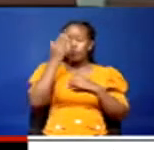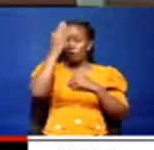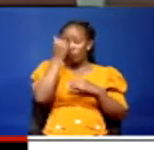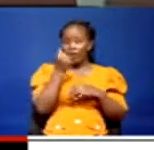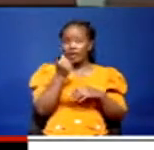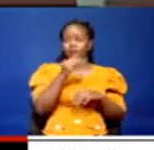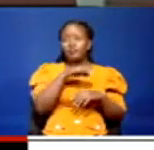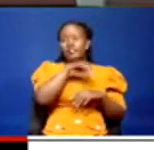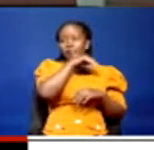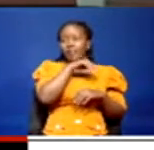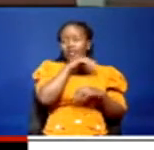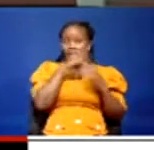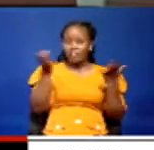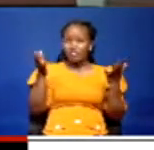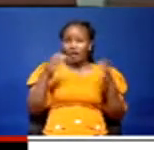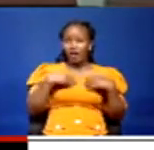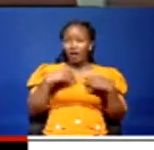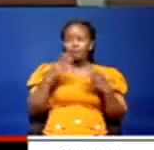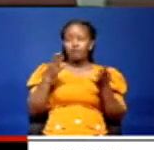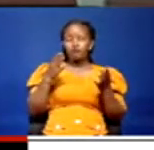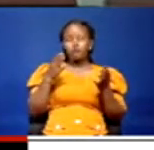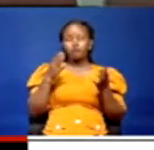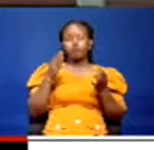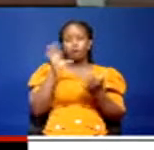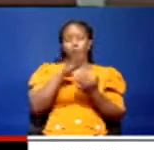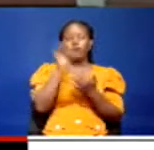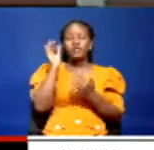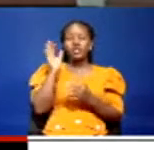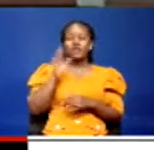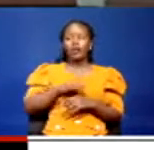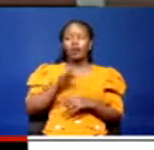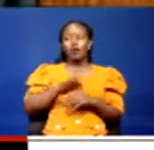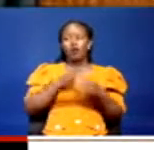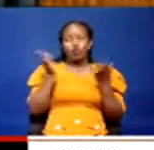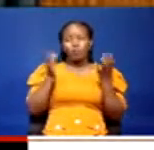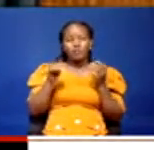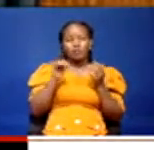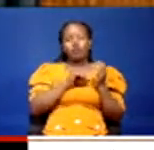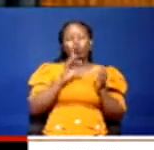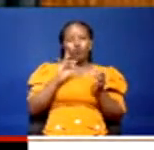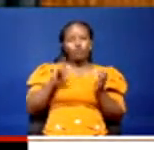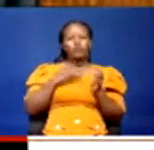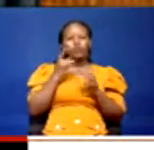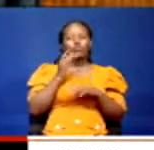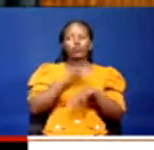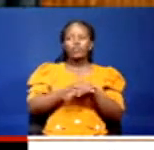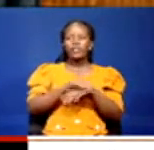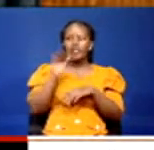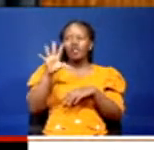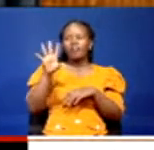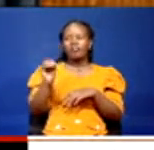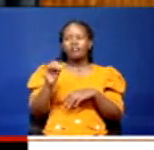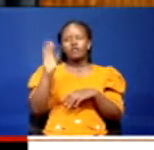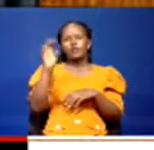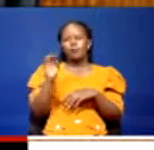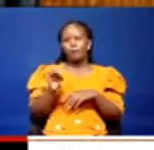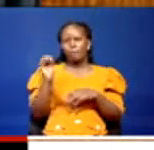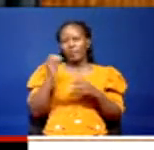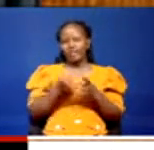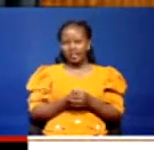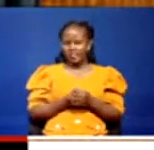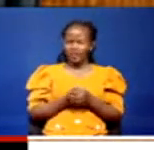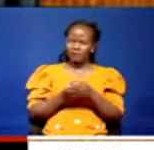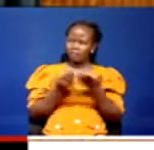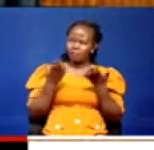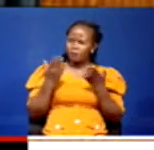has been able to give us a woman. We feel like just right there, we've gotten a 50-50. Before we get to that,